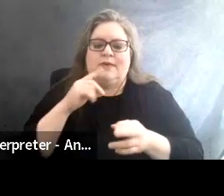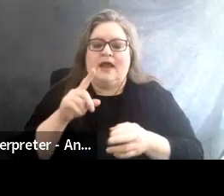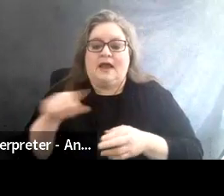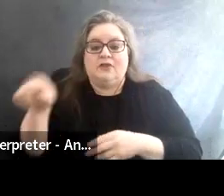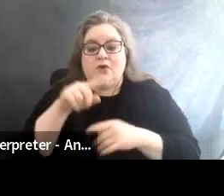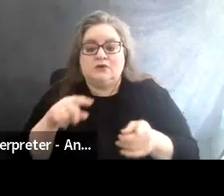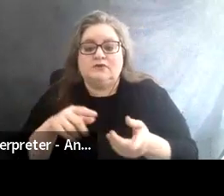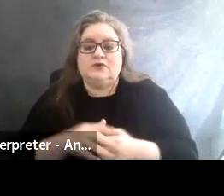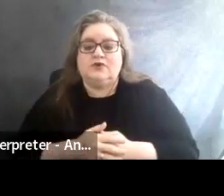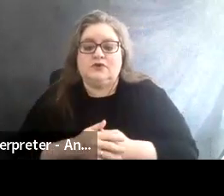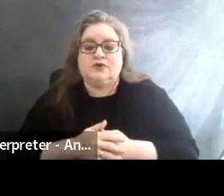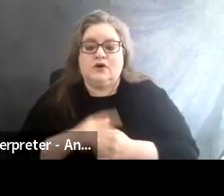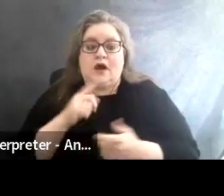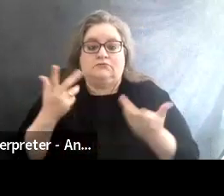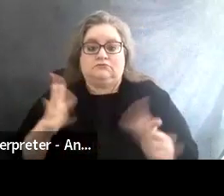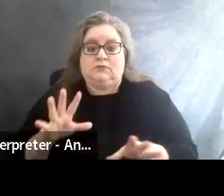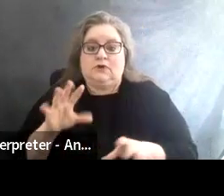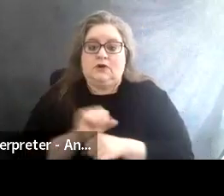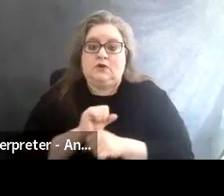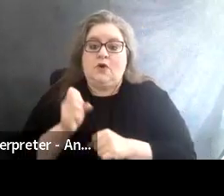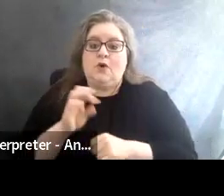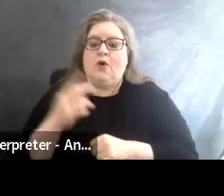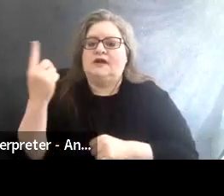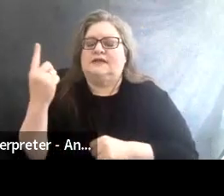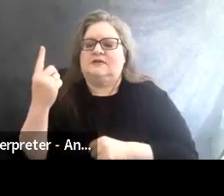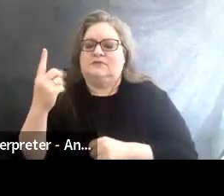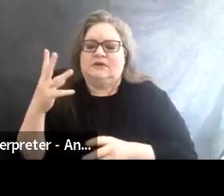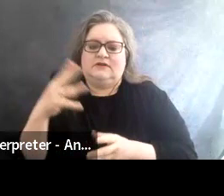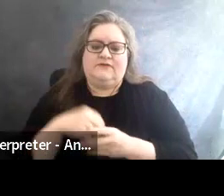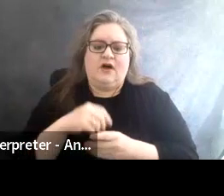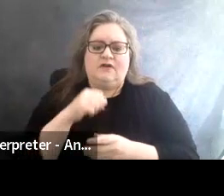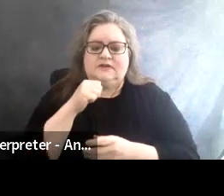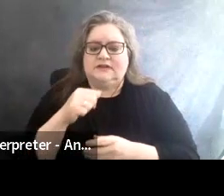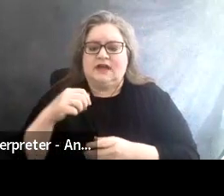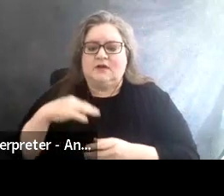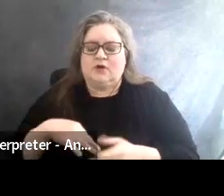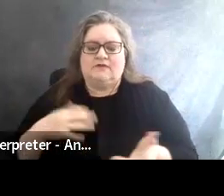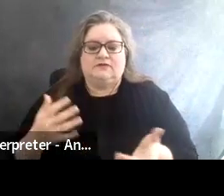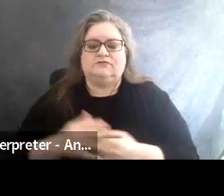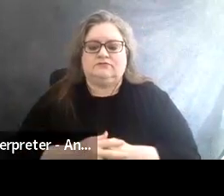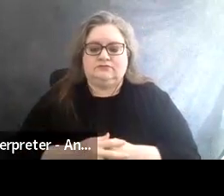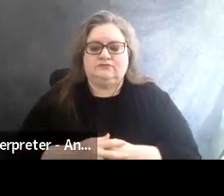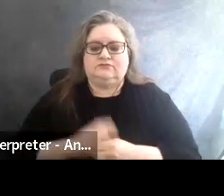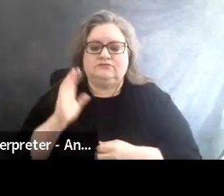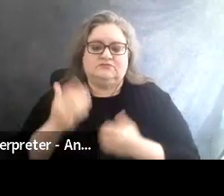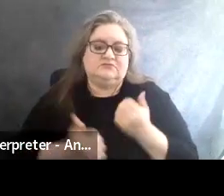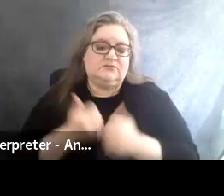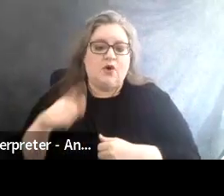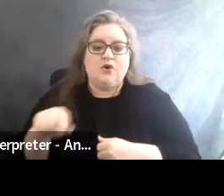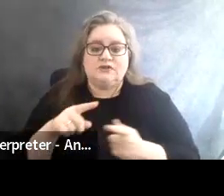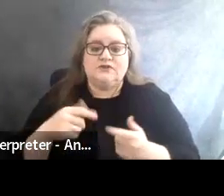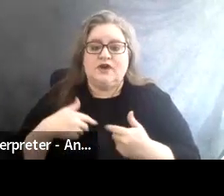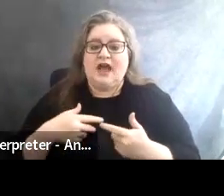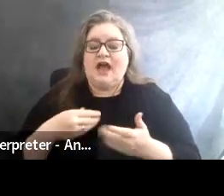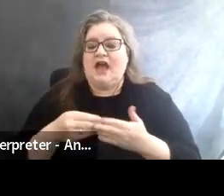that are already working or are some way involved in a nonprofit, it looks like most of you have a